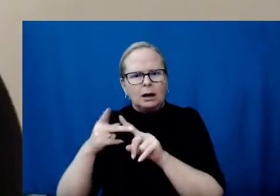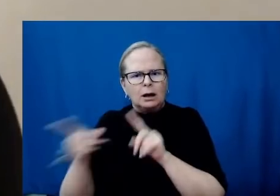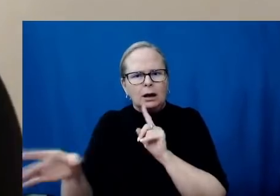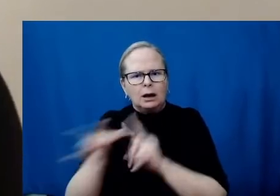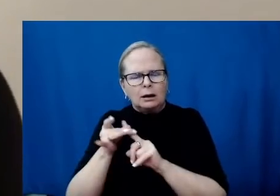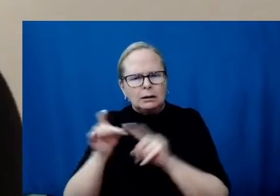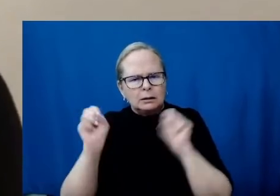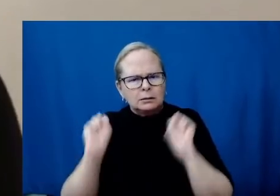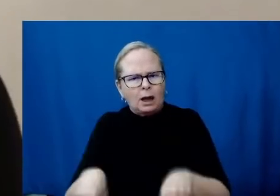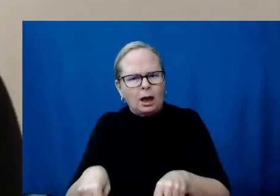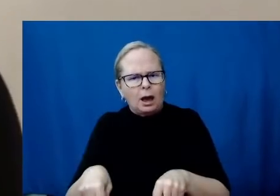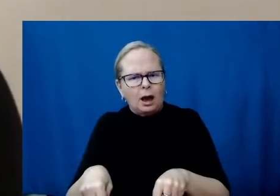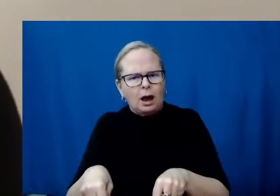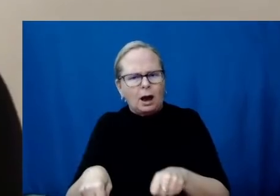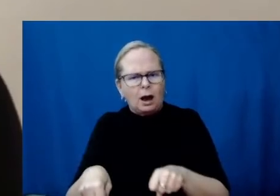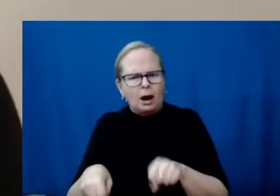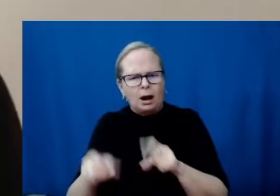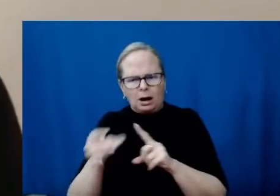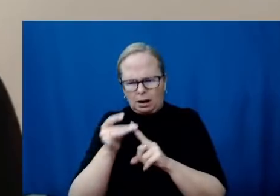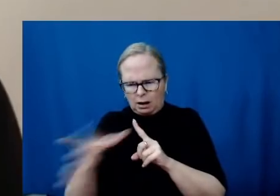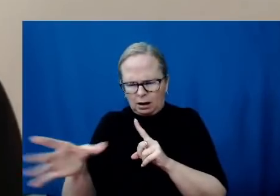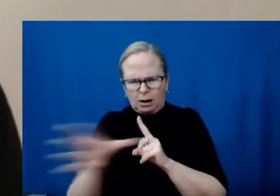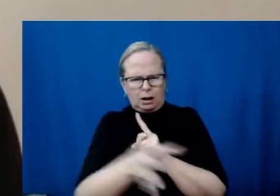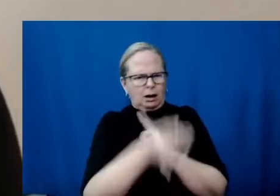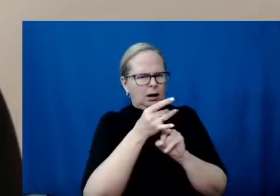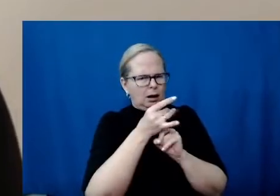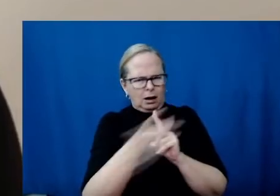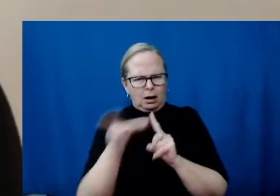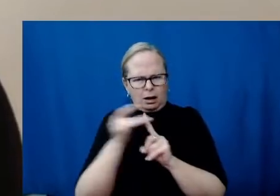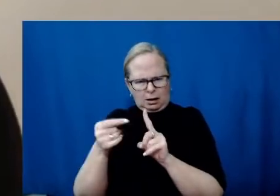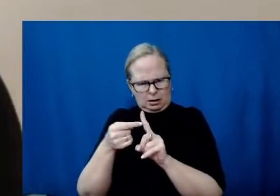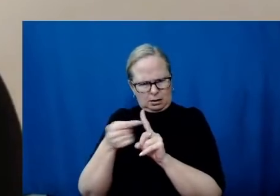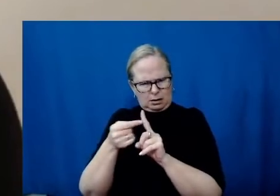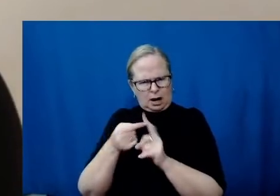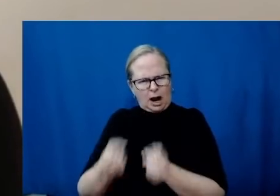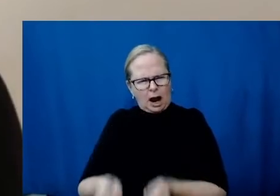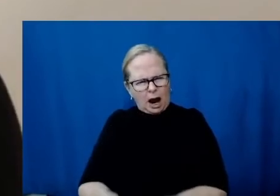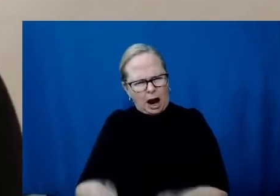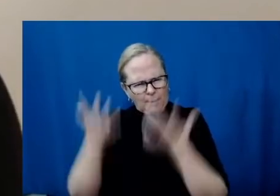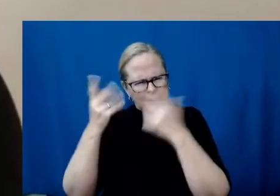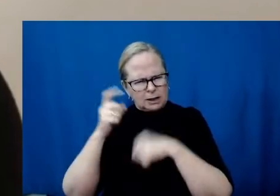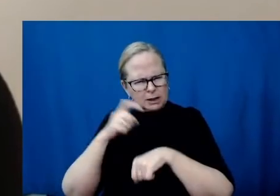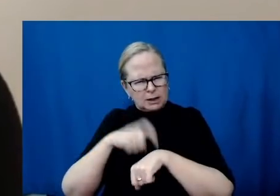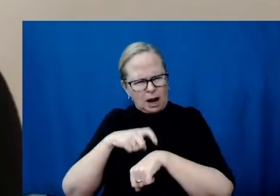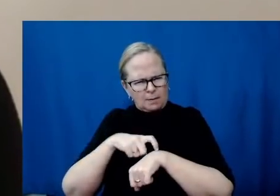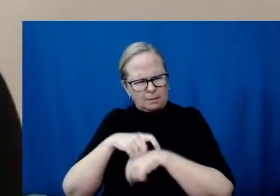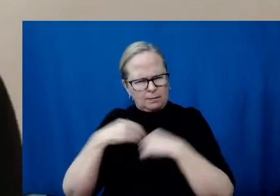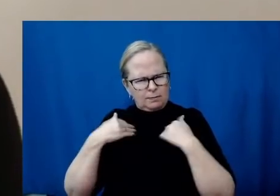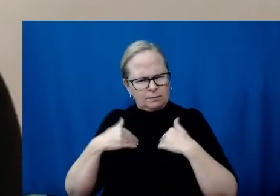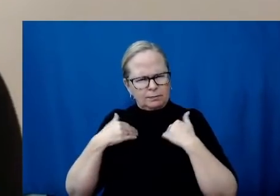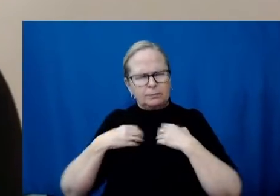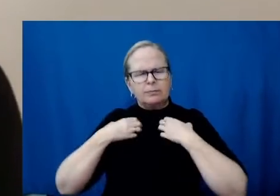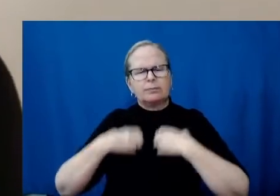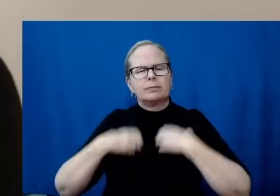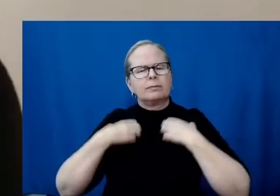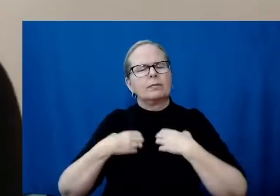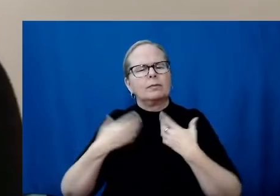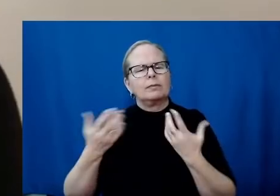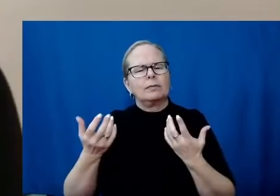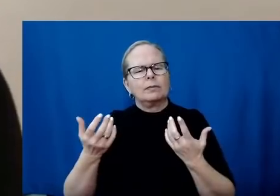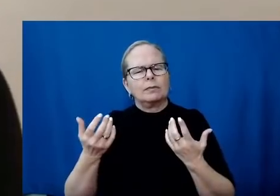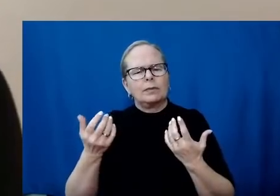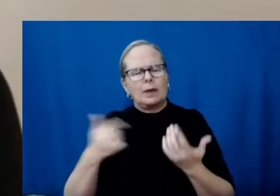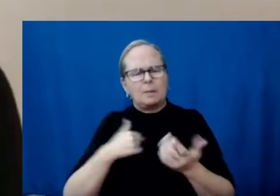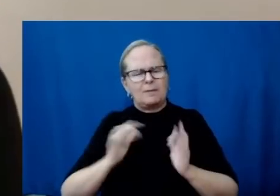many times one can take a reinfection on chest. So maybe today I'm okay when I'm